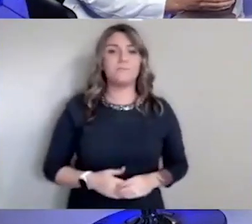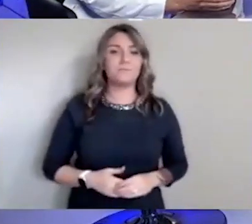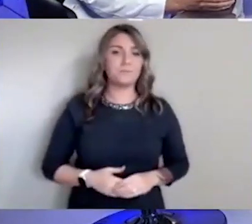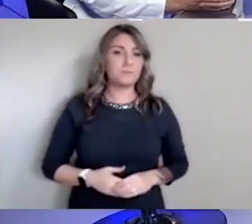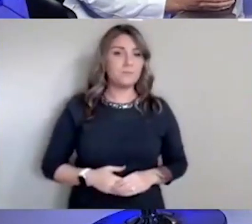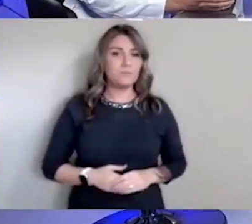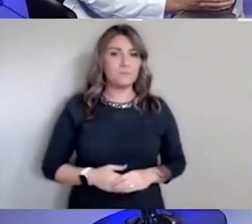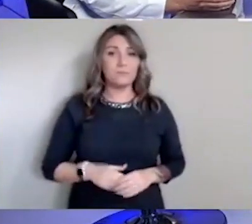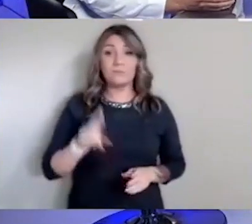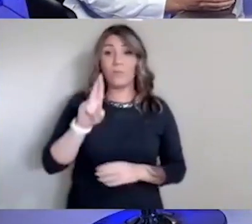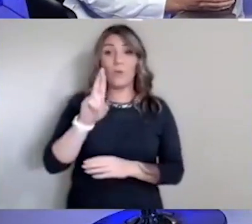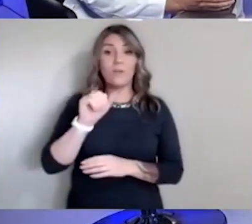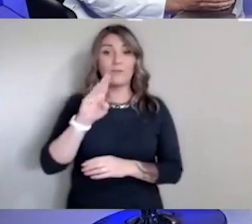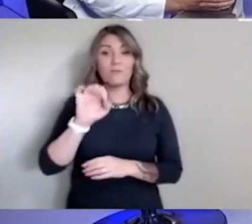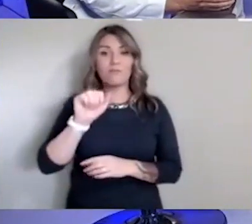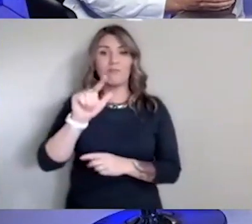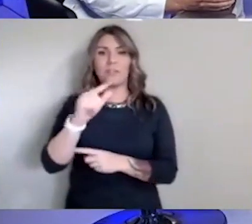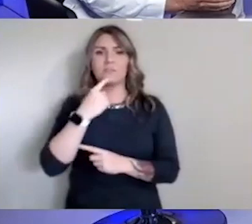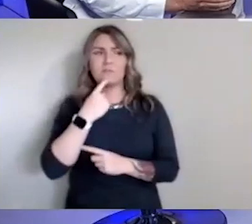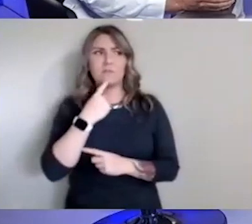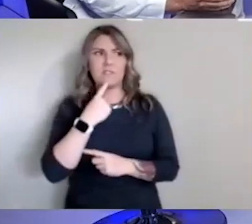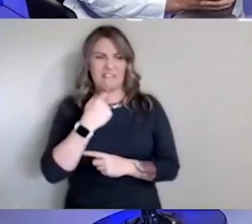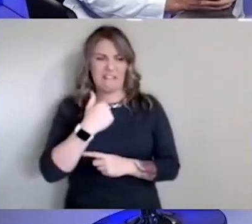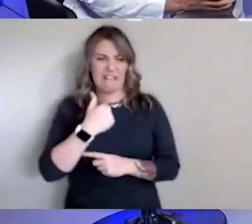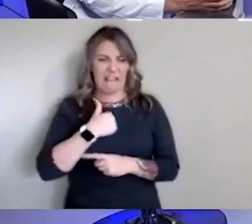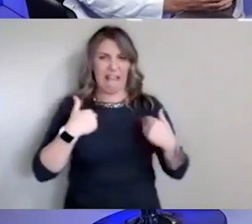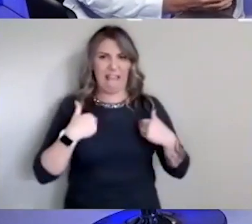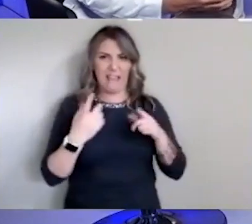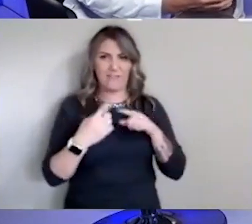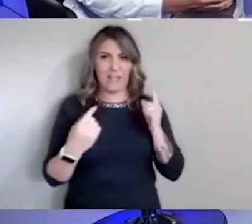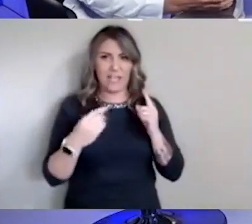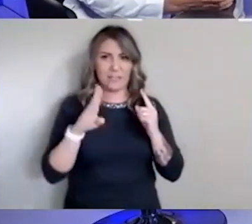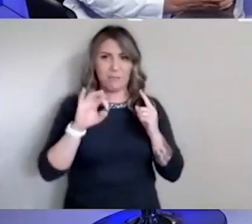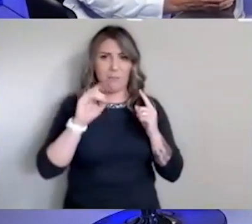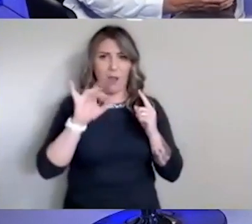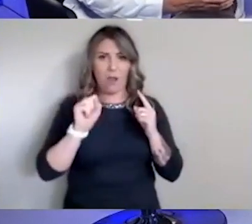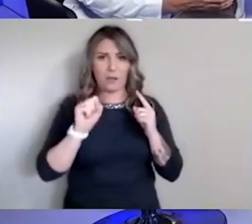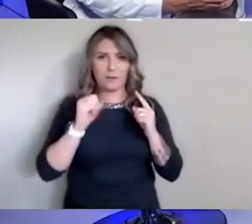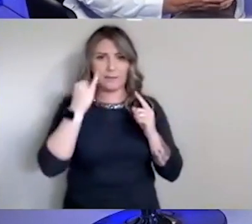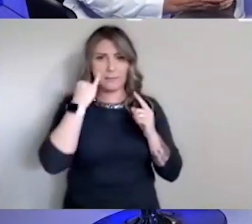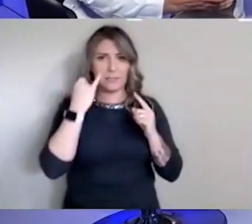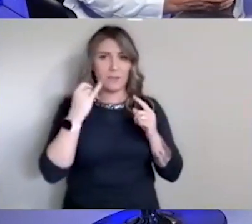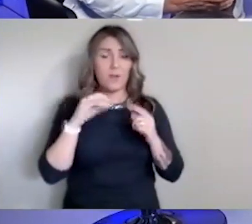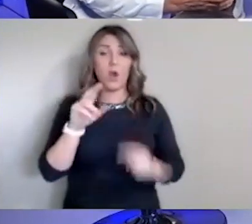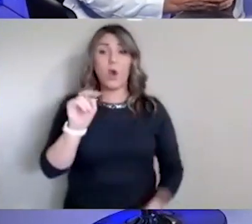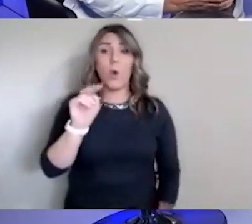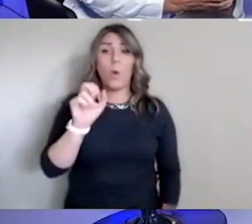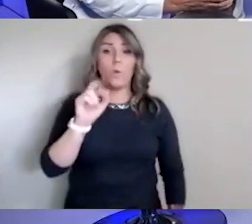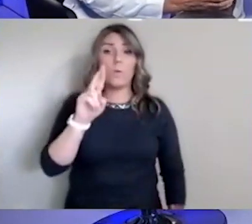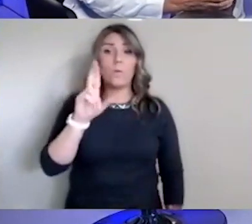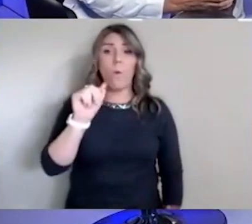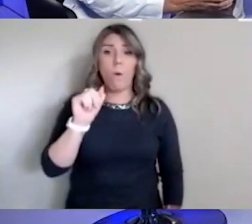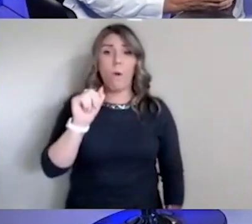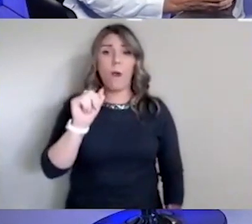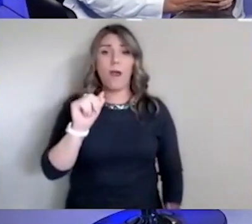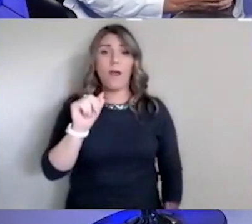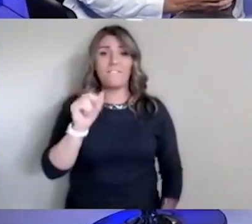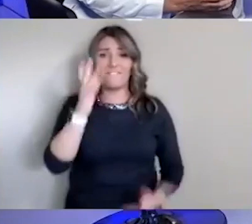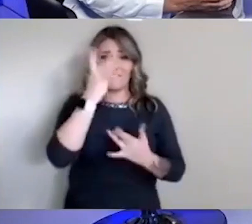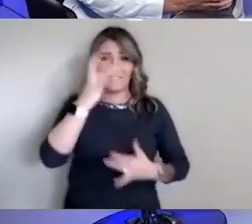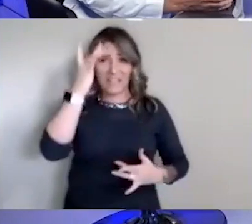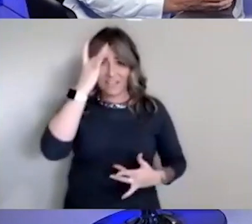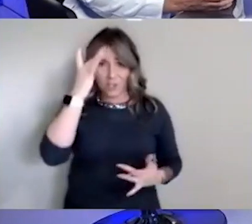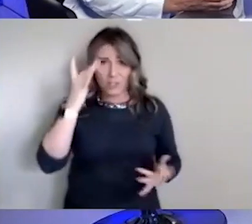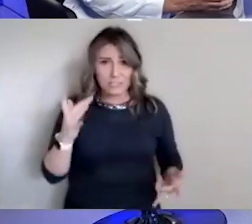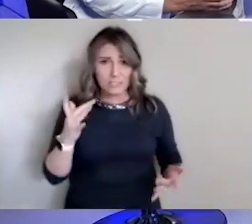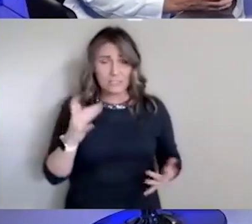Rachel said, do I have antibodies if I've had norovirus? Norovirus, N-O-R-O. yeah.